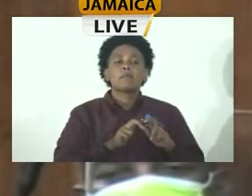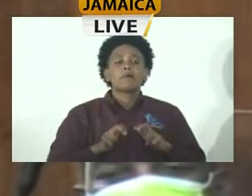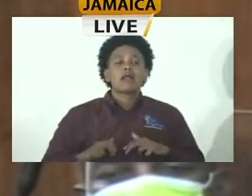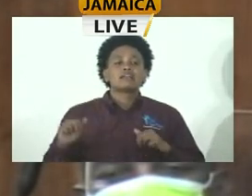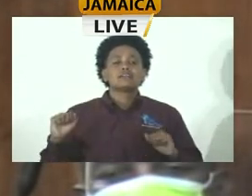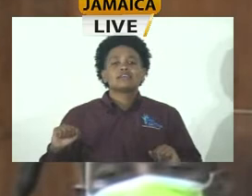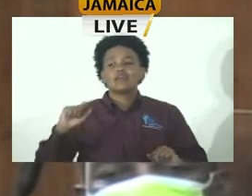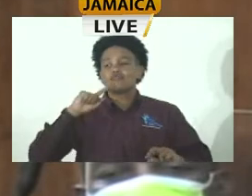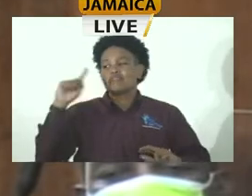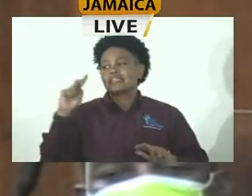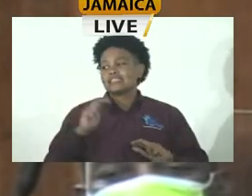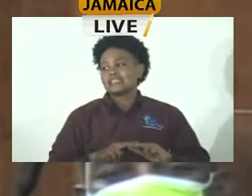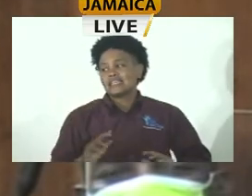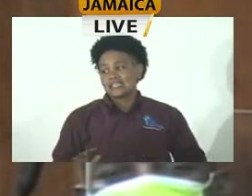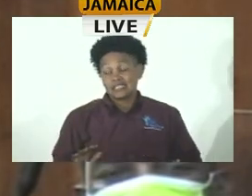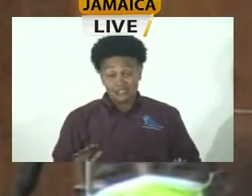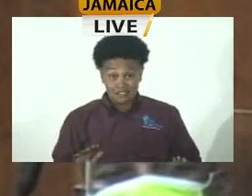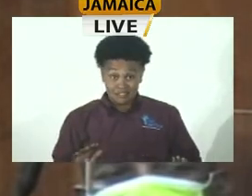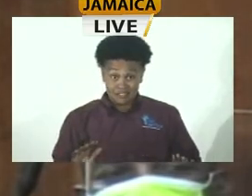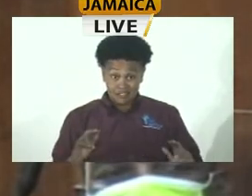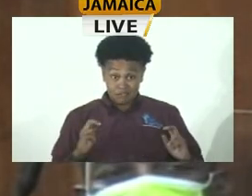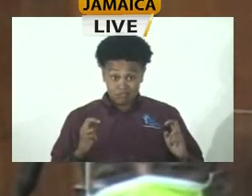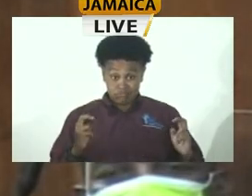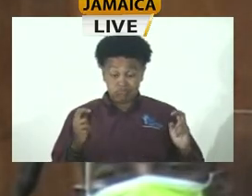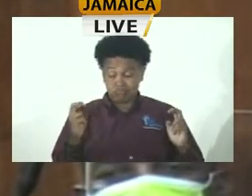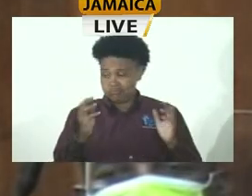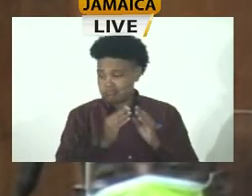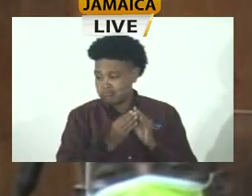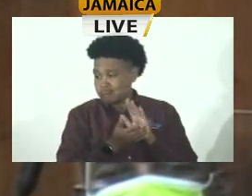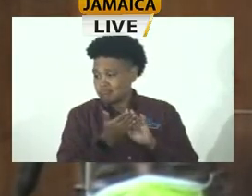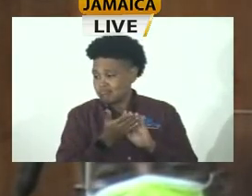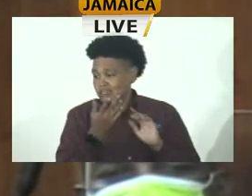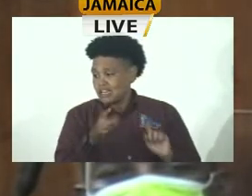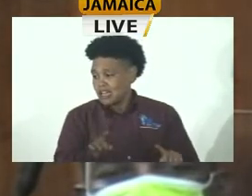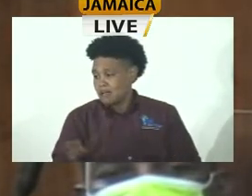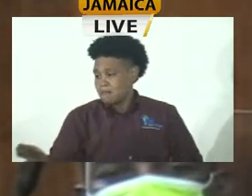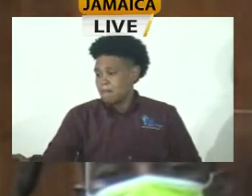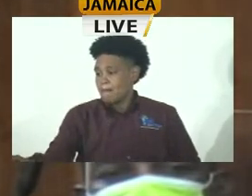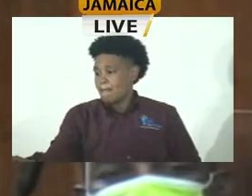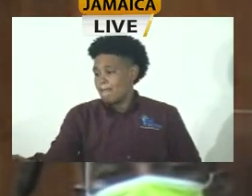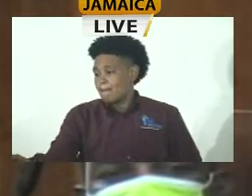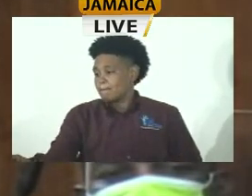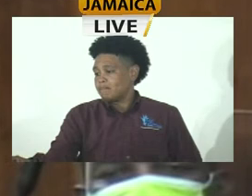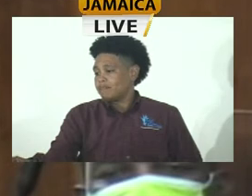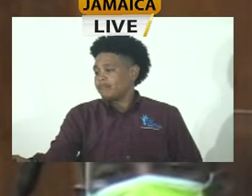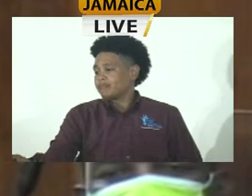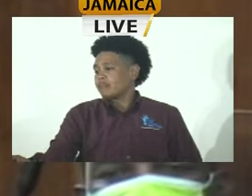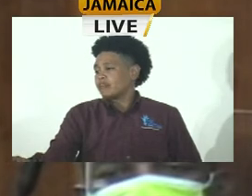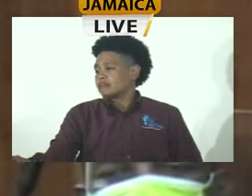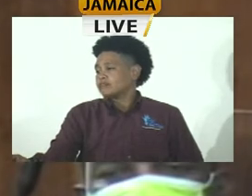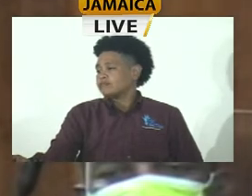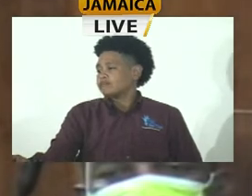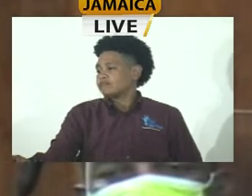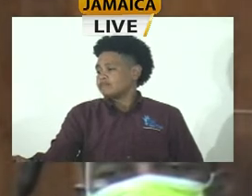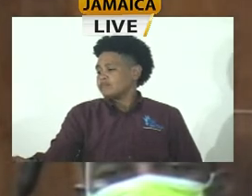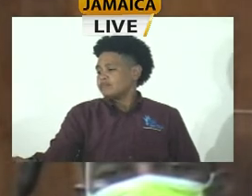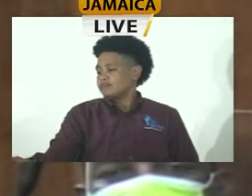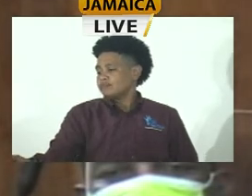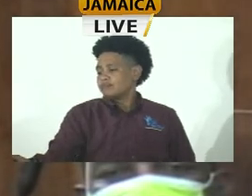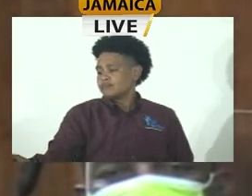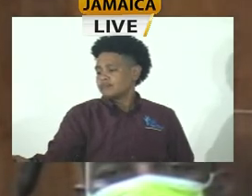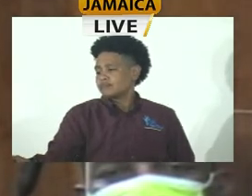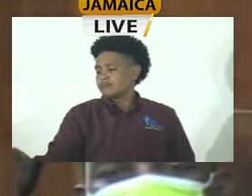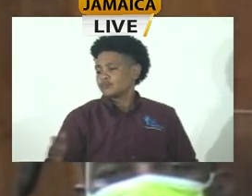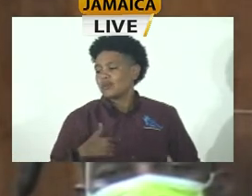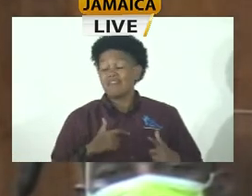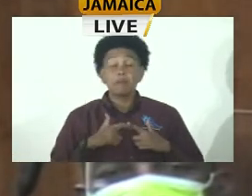sit manufa we have a major problem with transcript and